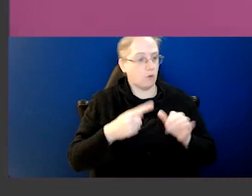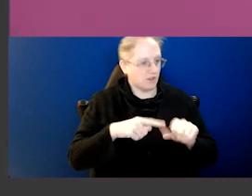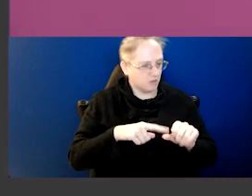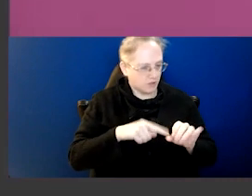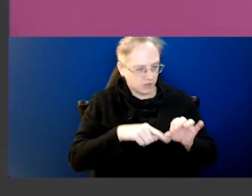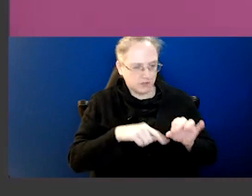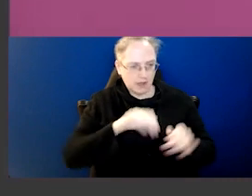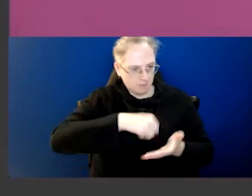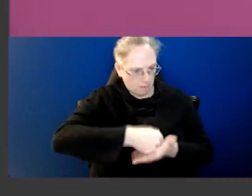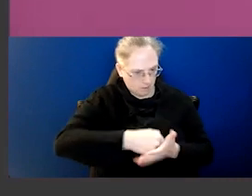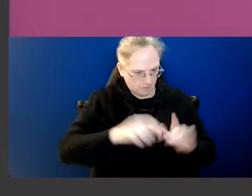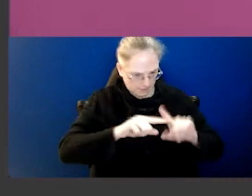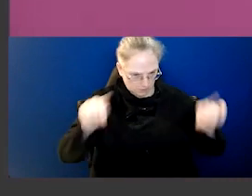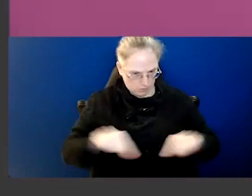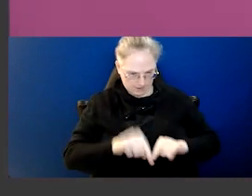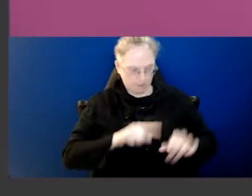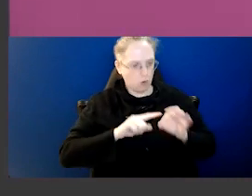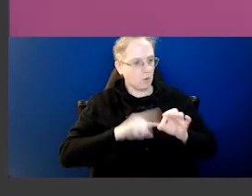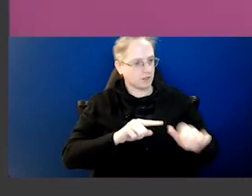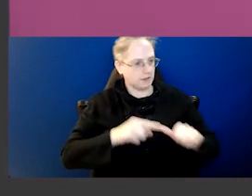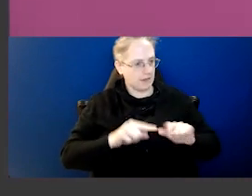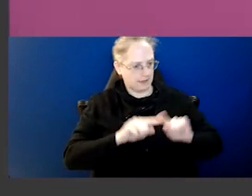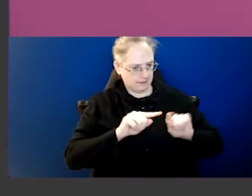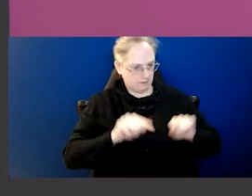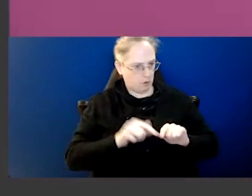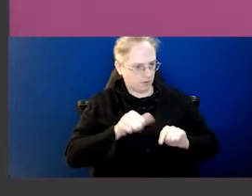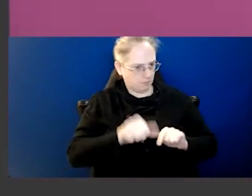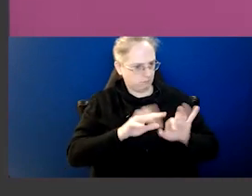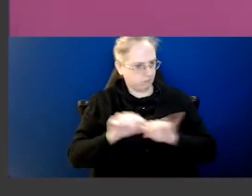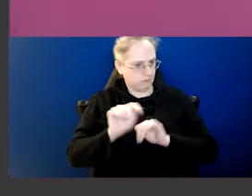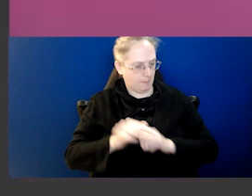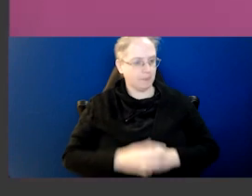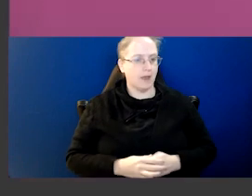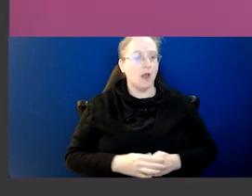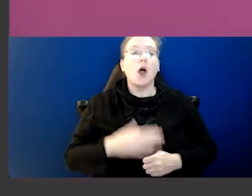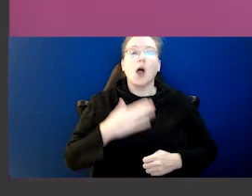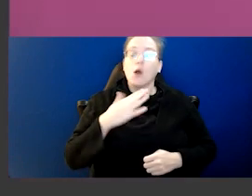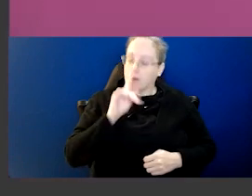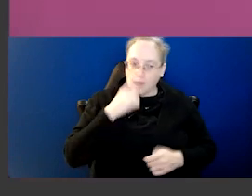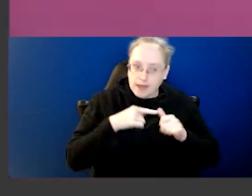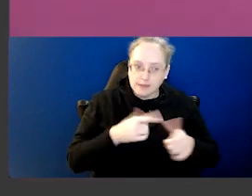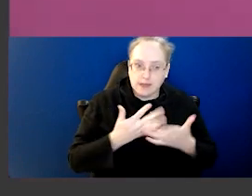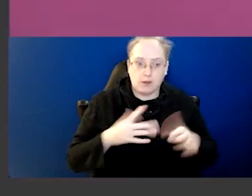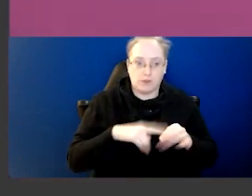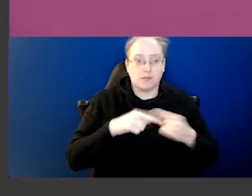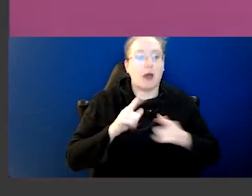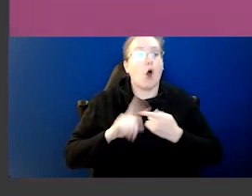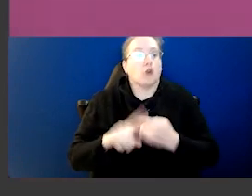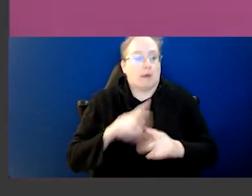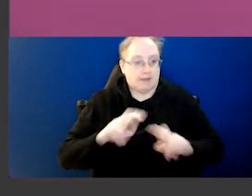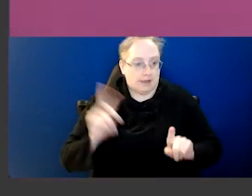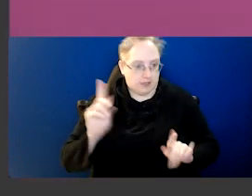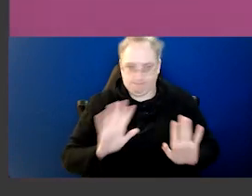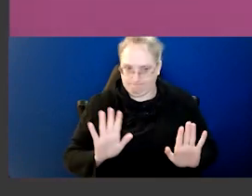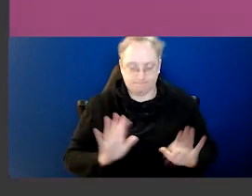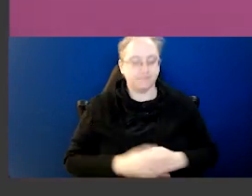of your screen. And please note that we're not able to answer any questions about ongoing investigations. If you'd like to turn